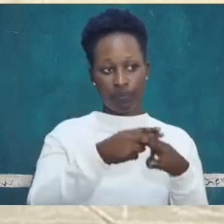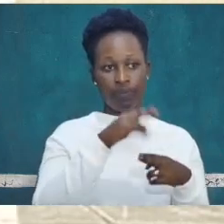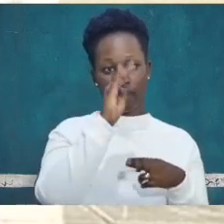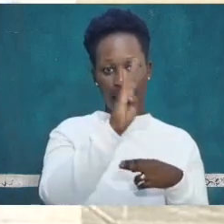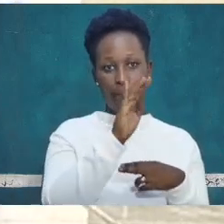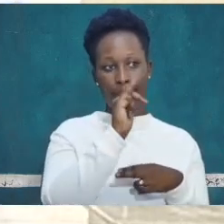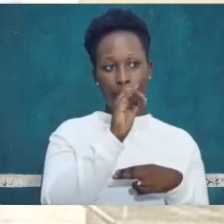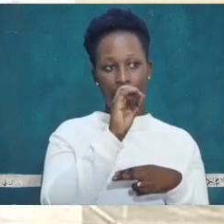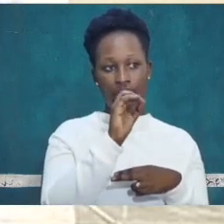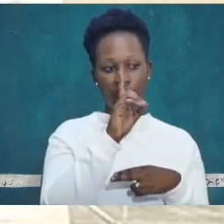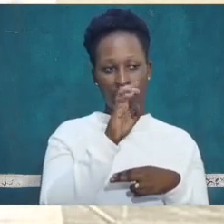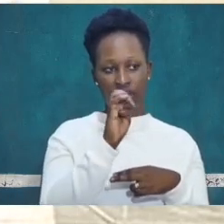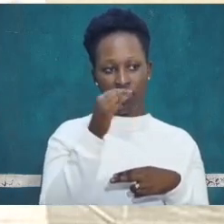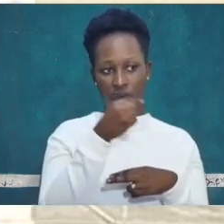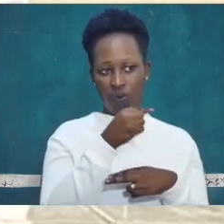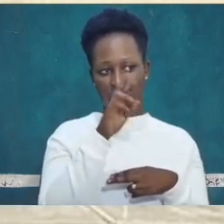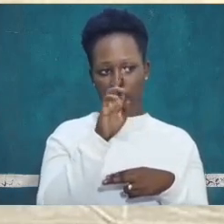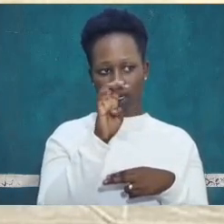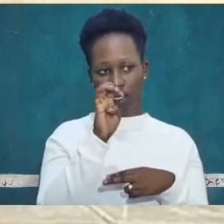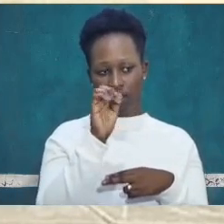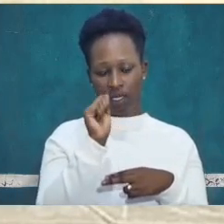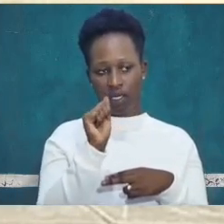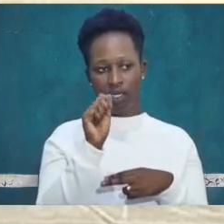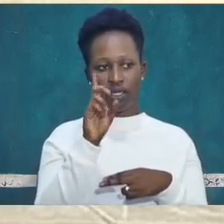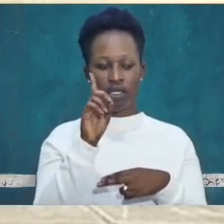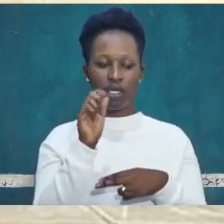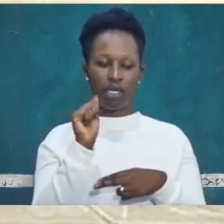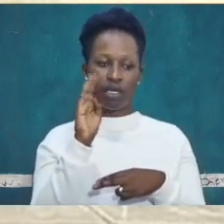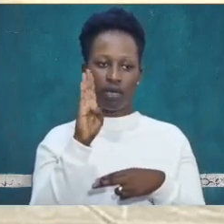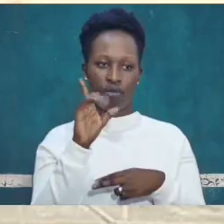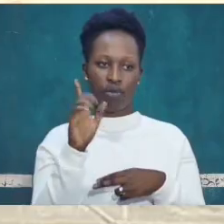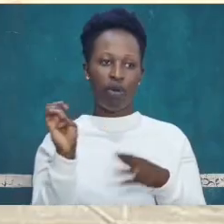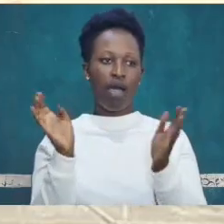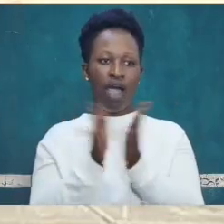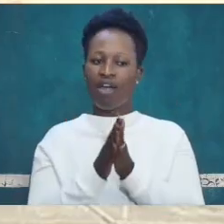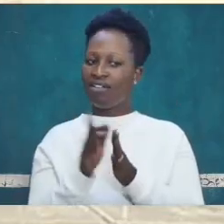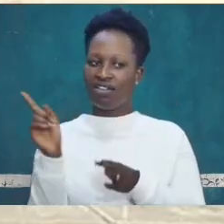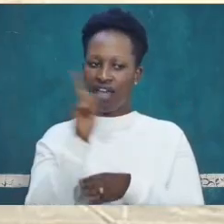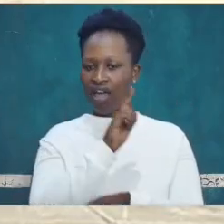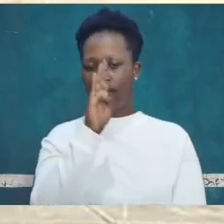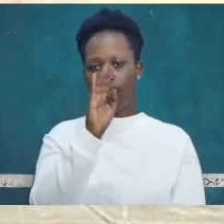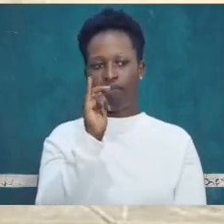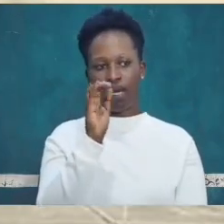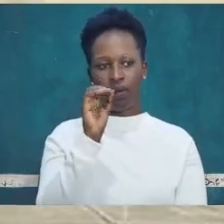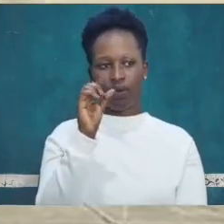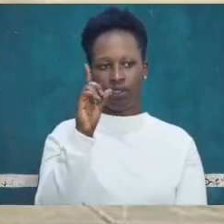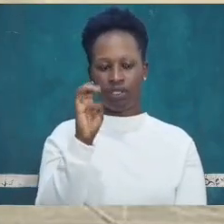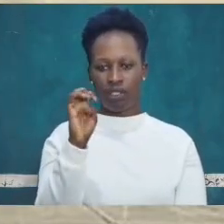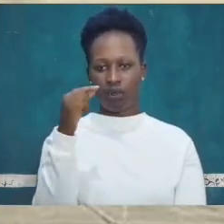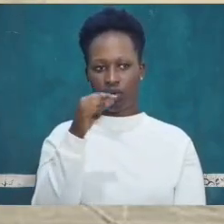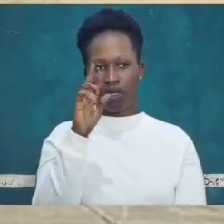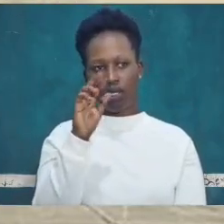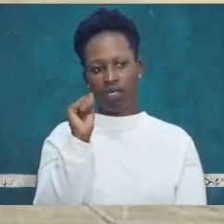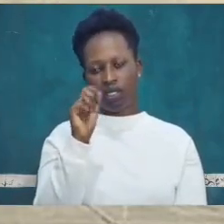goods and non-biodegradable goods, by giving some of the examples. So you must know what the